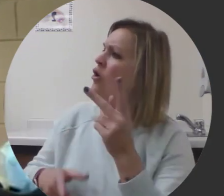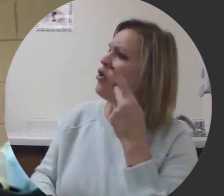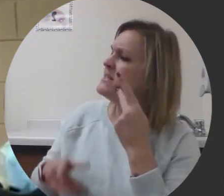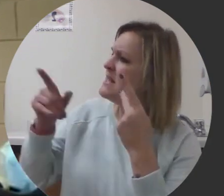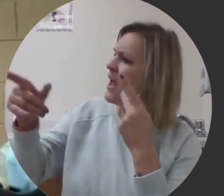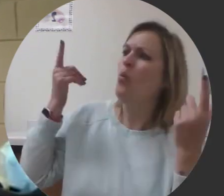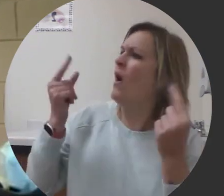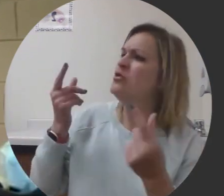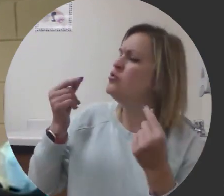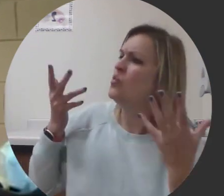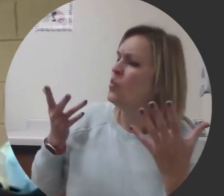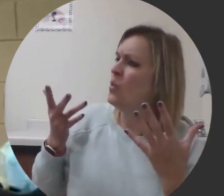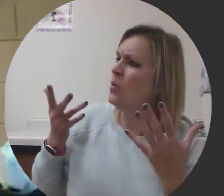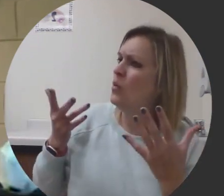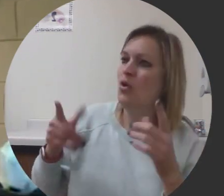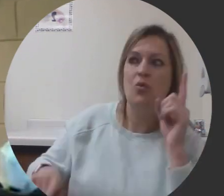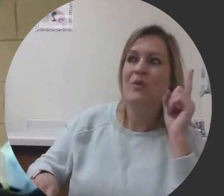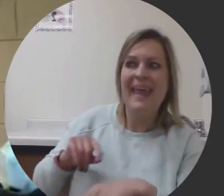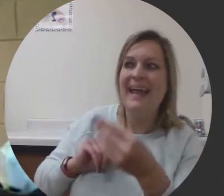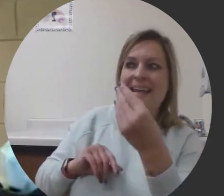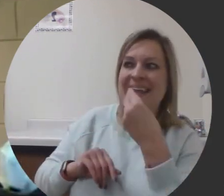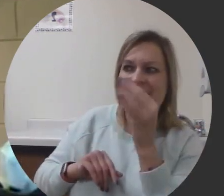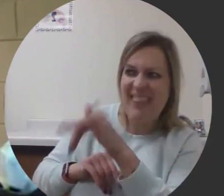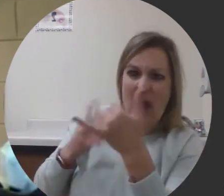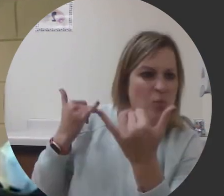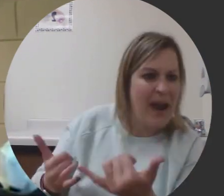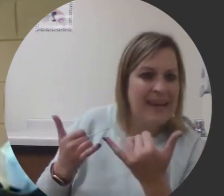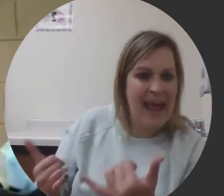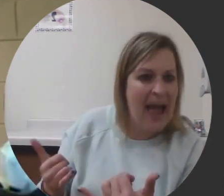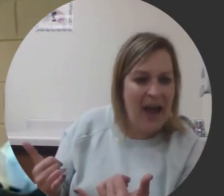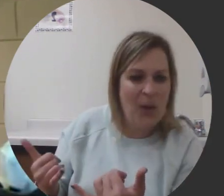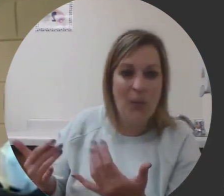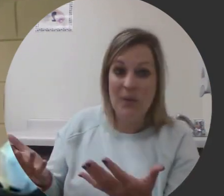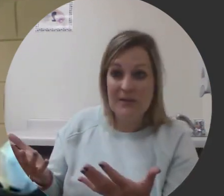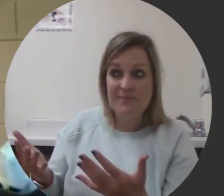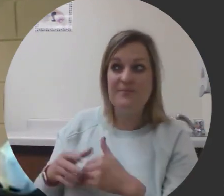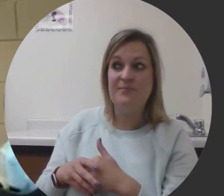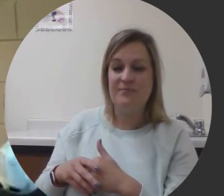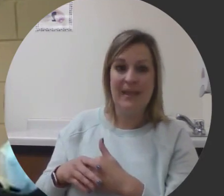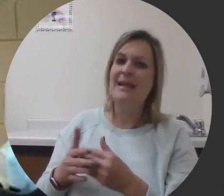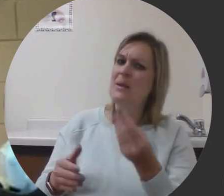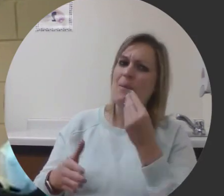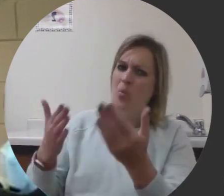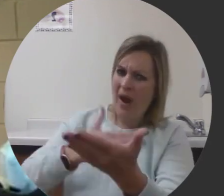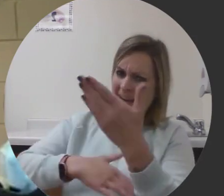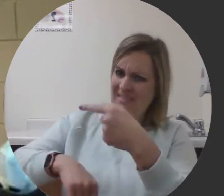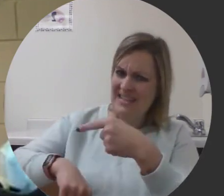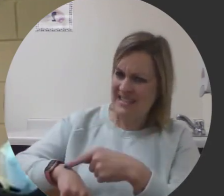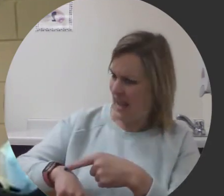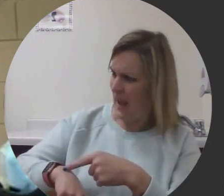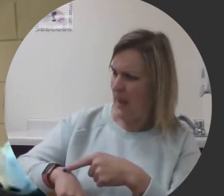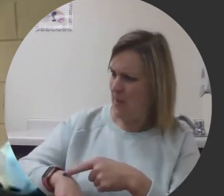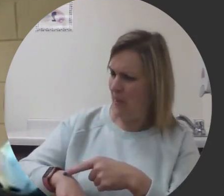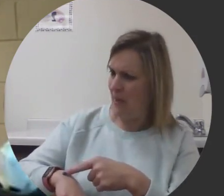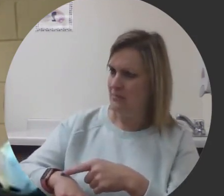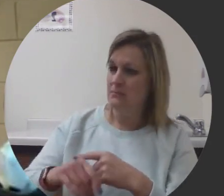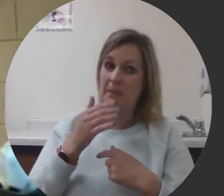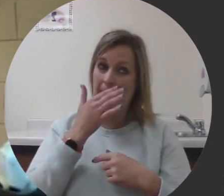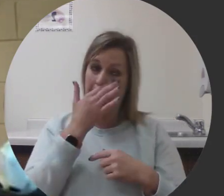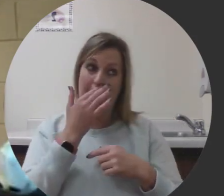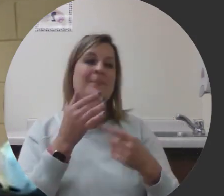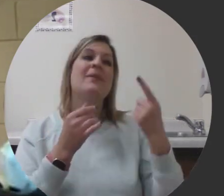are you up to? Who told you you could help yourself to sardines? And long before breakfast time, too. It's for our